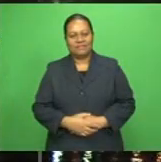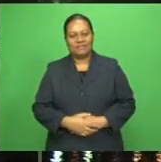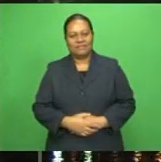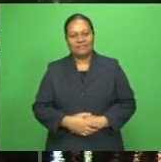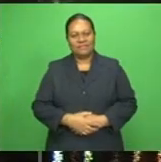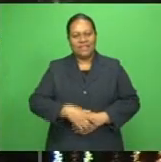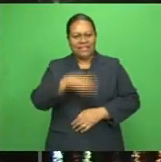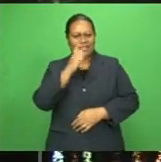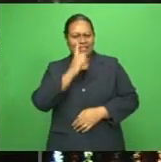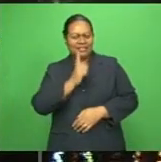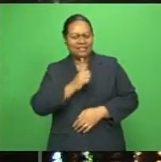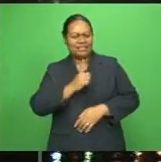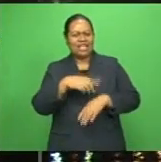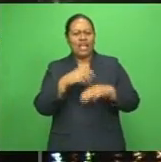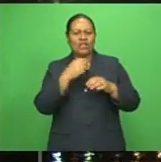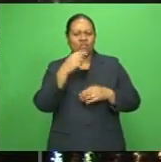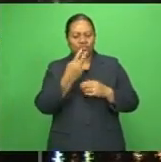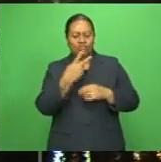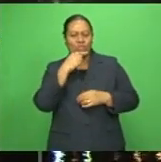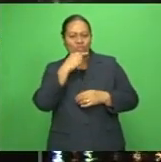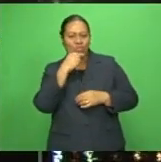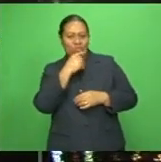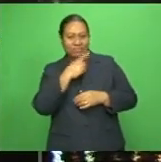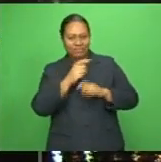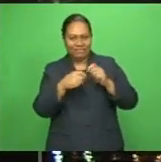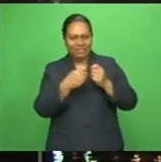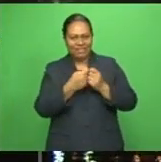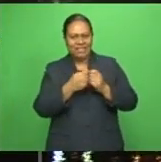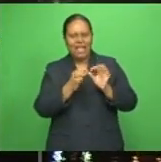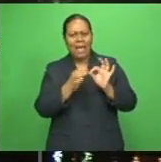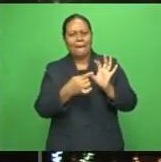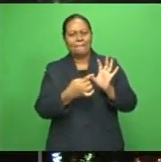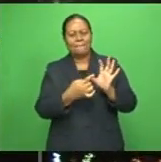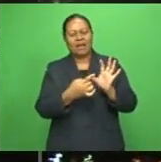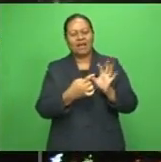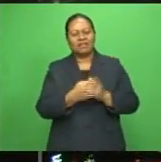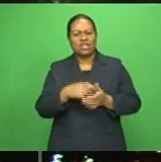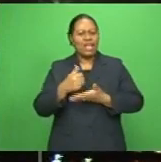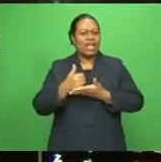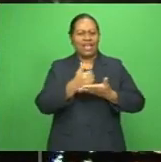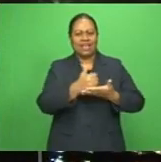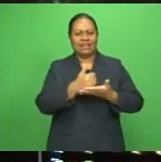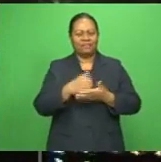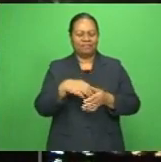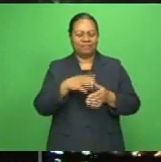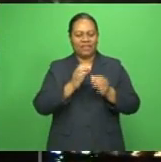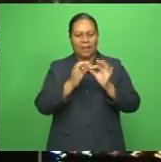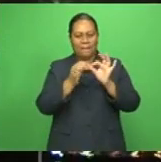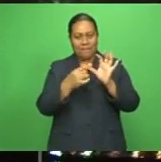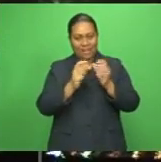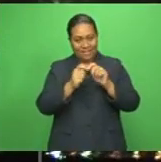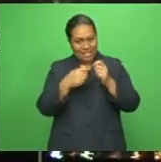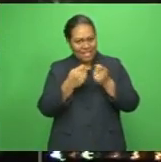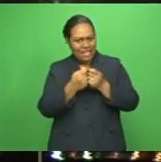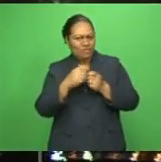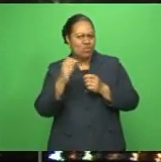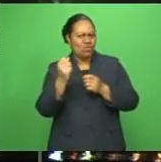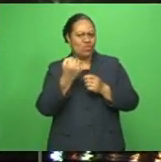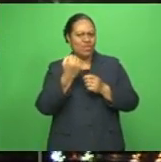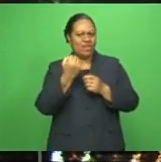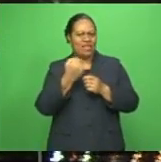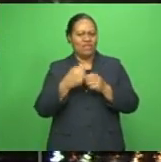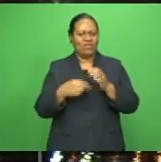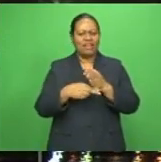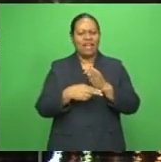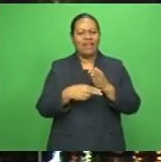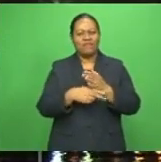Senior players Saula Wanga, Abu Zahid and Samuel Ndrundru guided Ba to a 5-3 win in their Vodafone Premier League match against